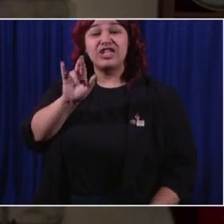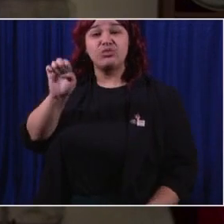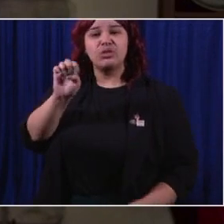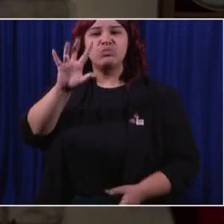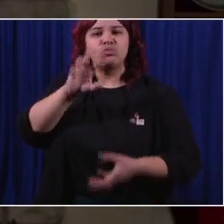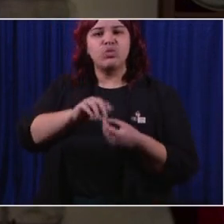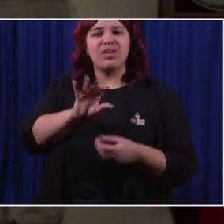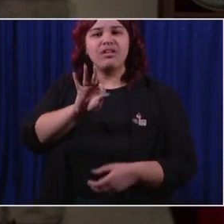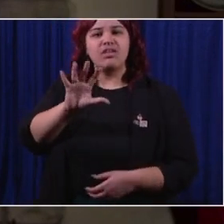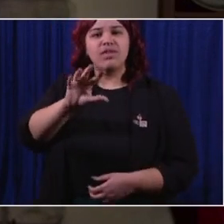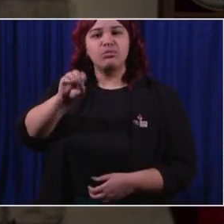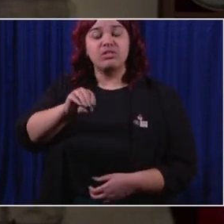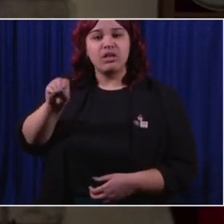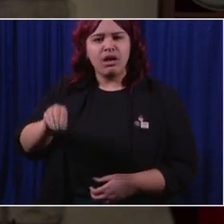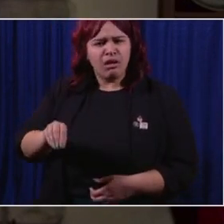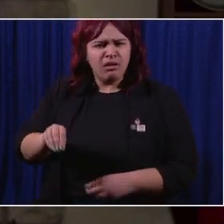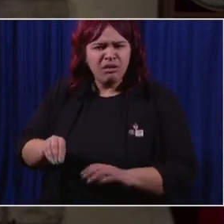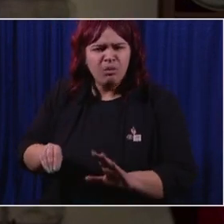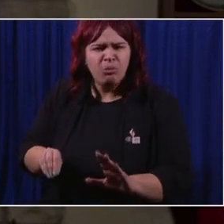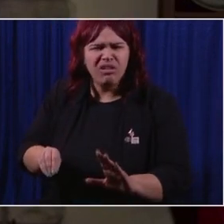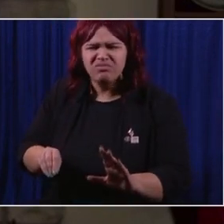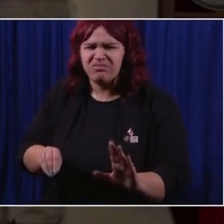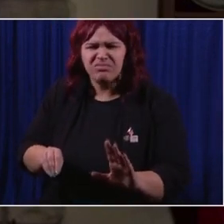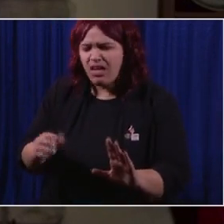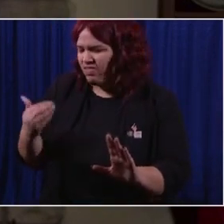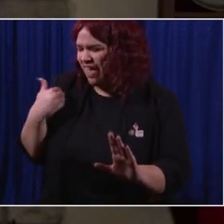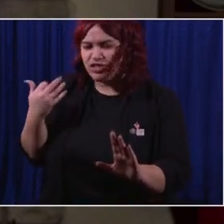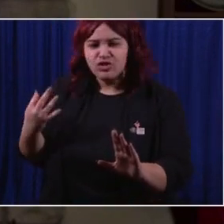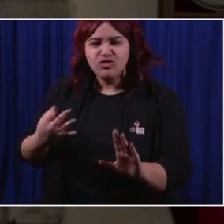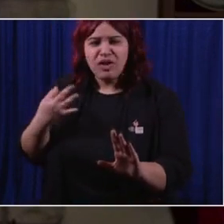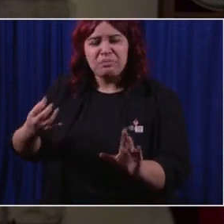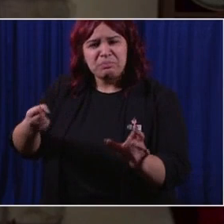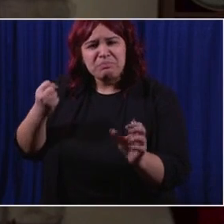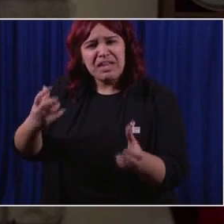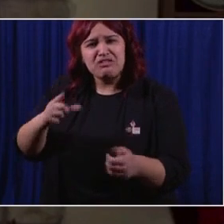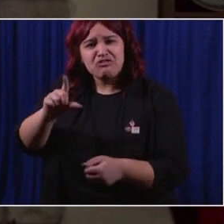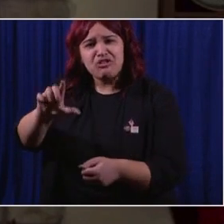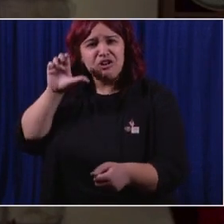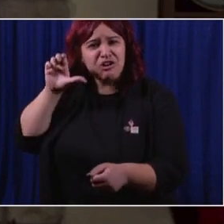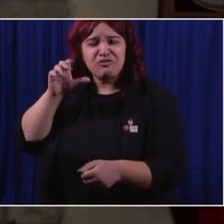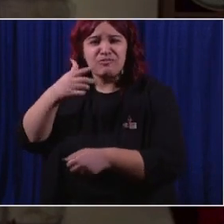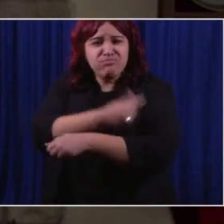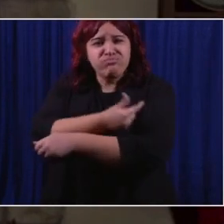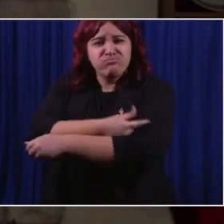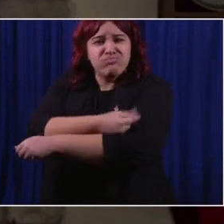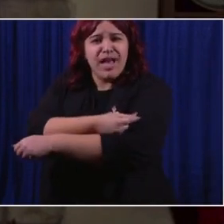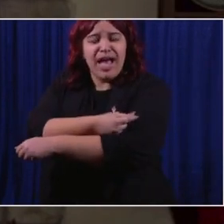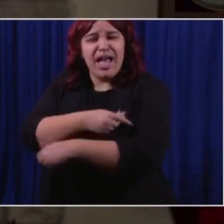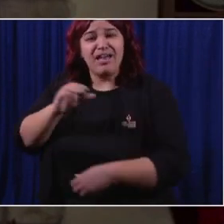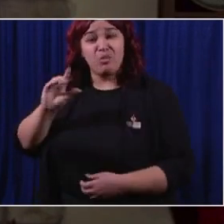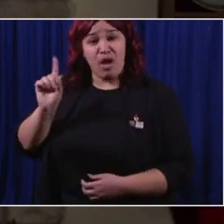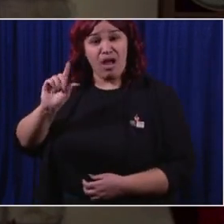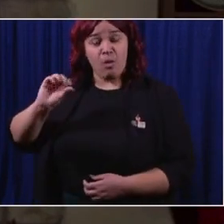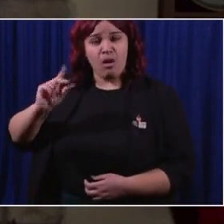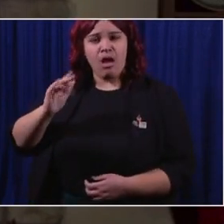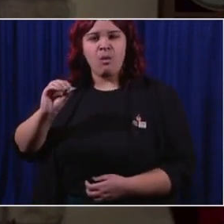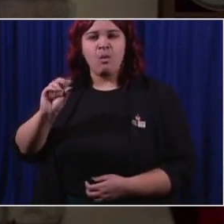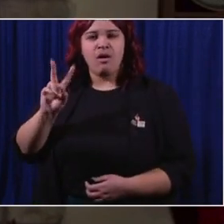as you know, Governor, we did hundreds of vaccinations last Friday at the Ohio Veterans Home when you were there for that